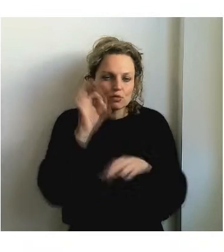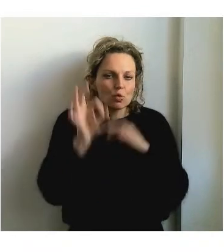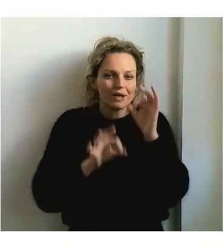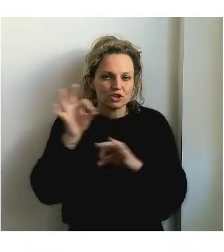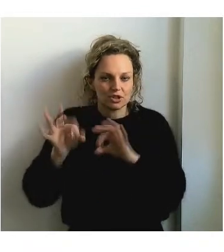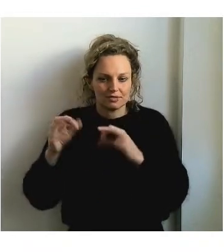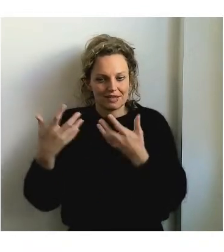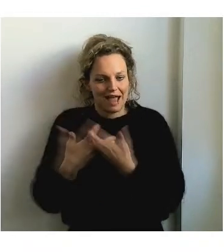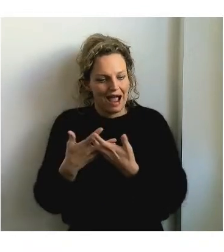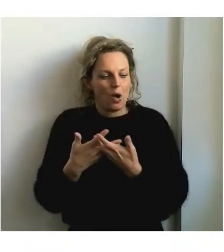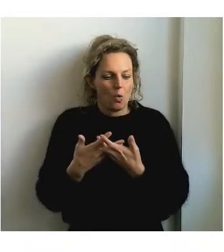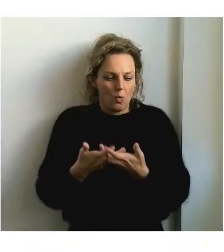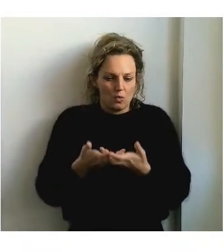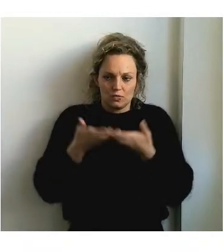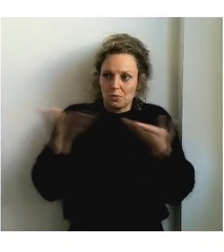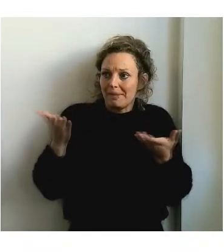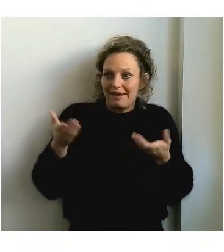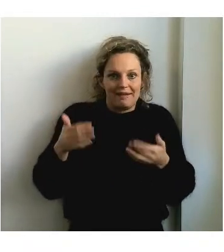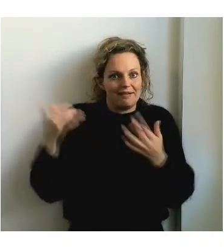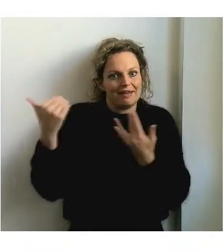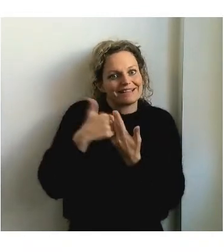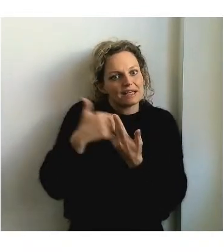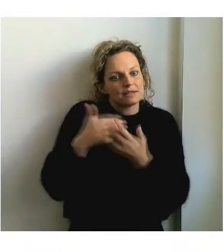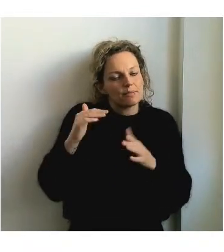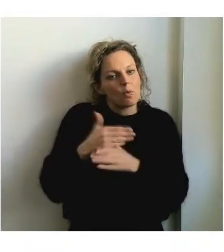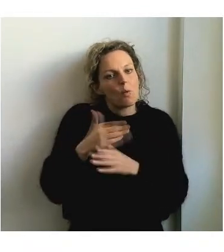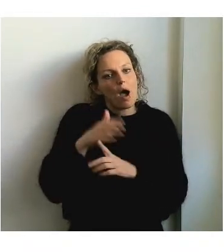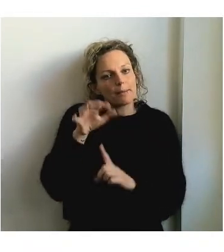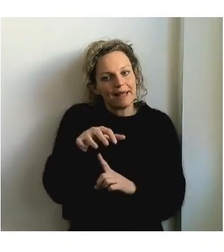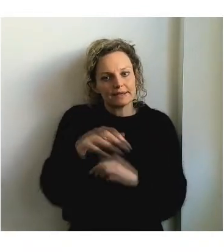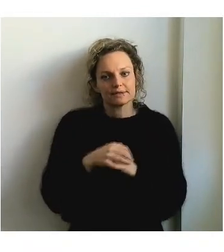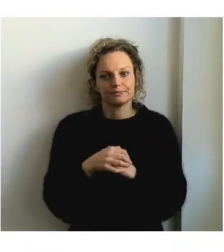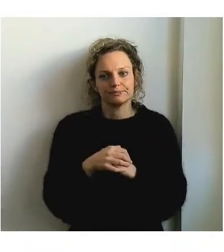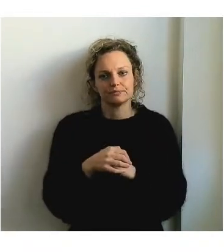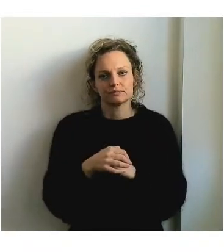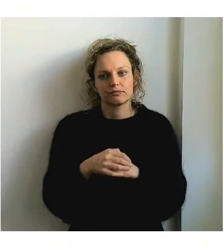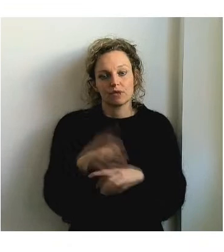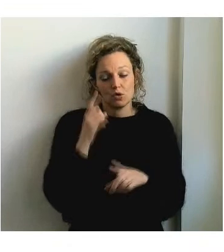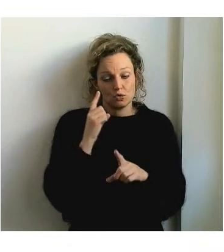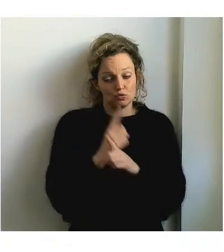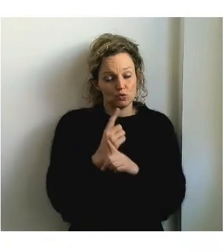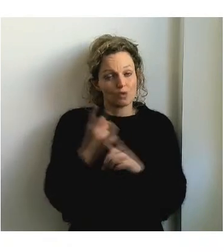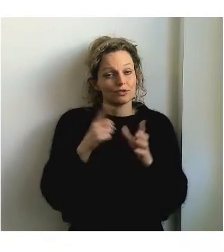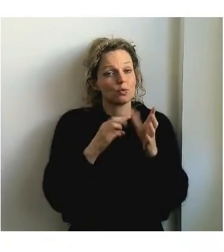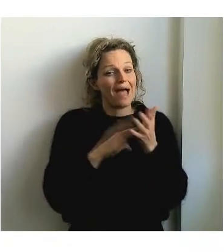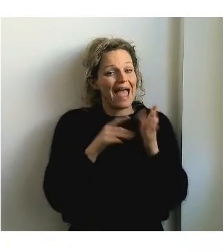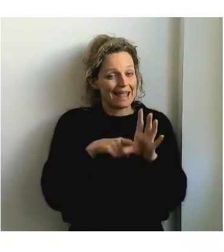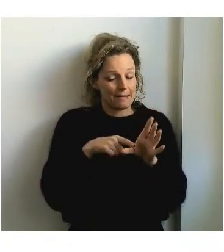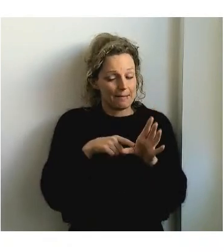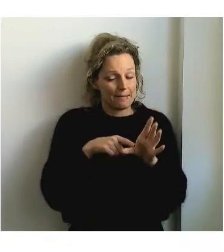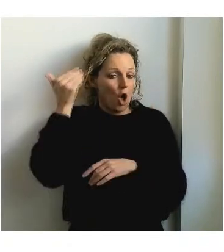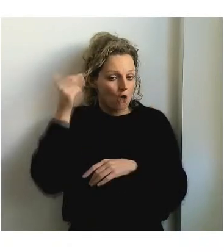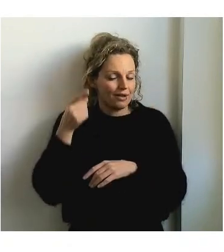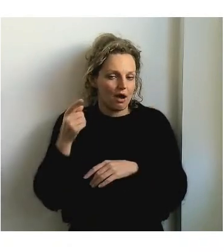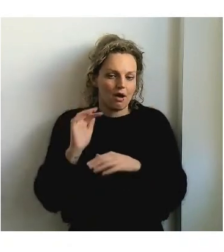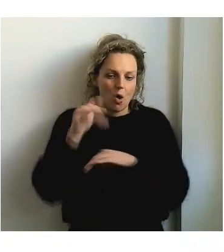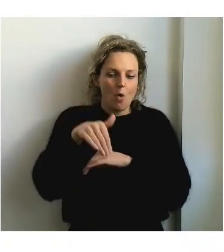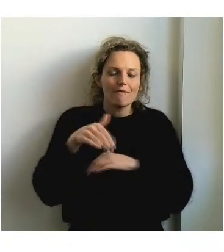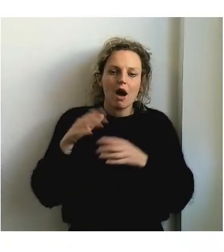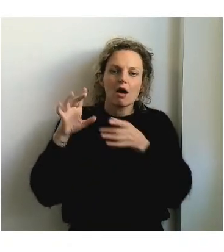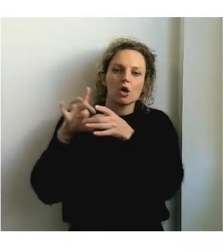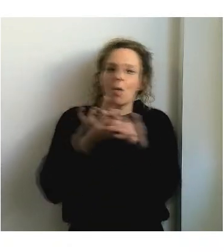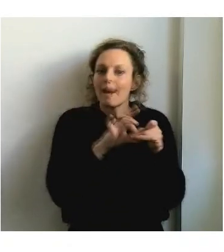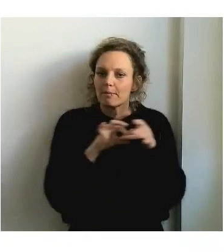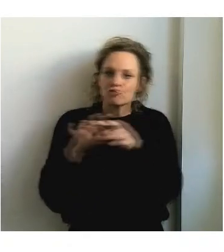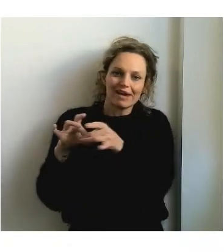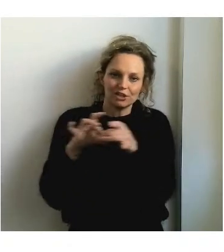inclusive workplace. When we were talking to Amy earlier, we were talking about collaboration, and that's, I think, that's something that really pulls that question together.